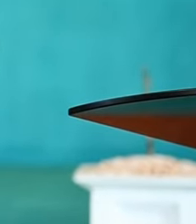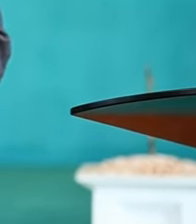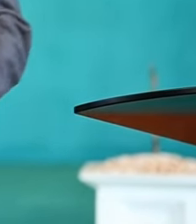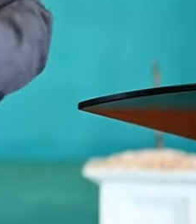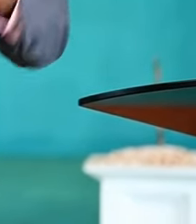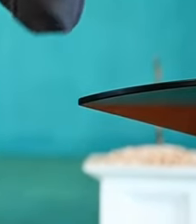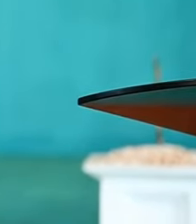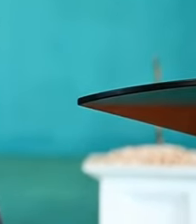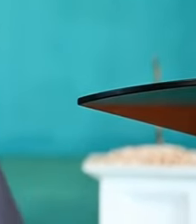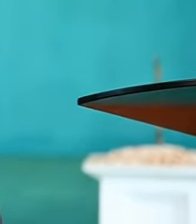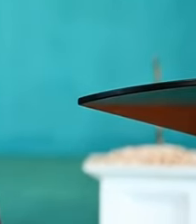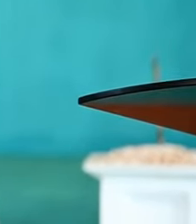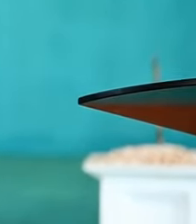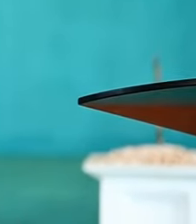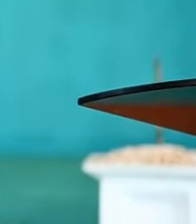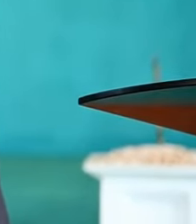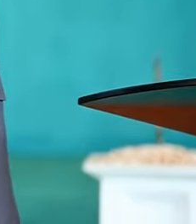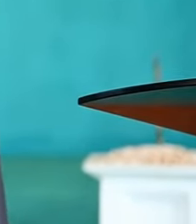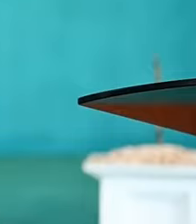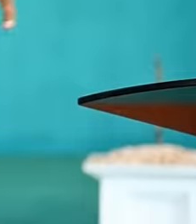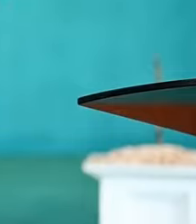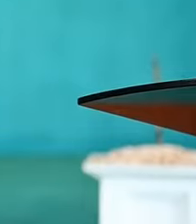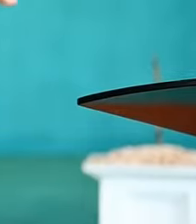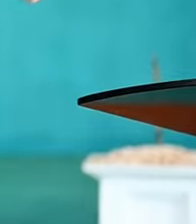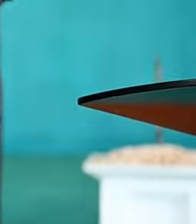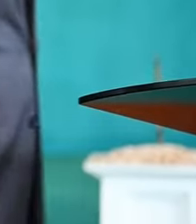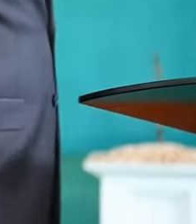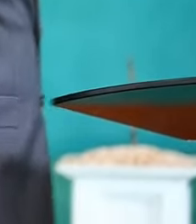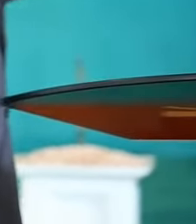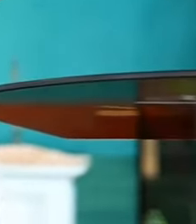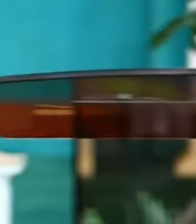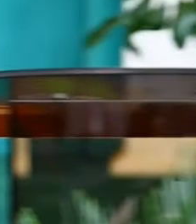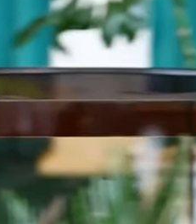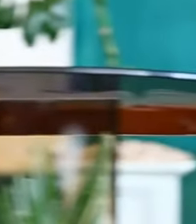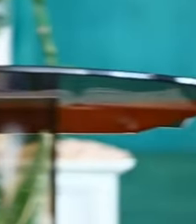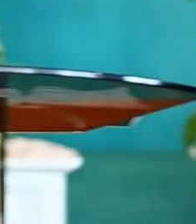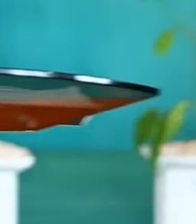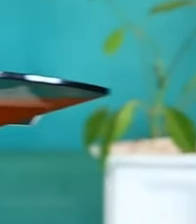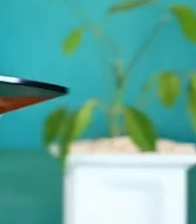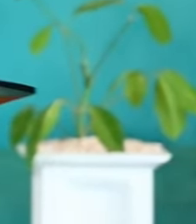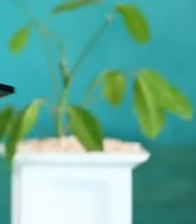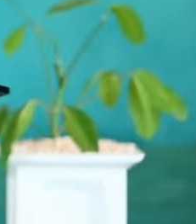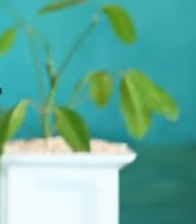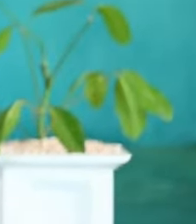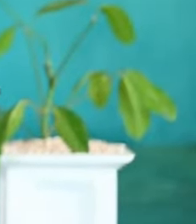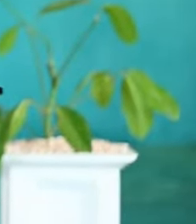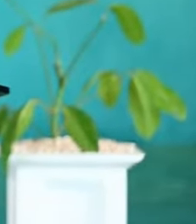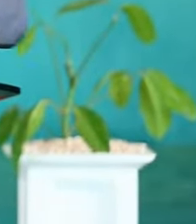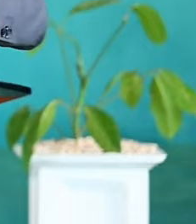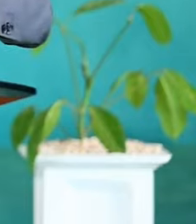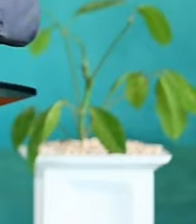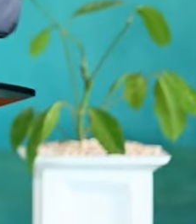a product of God walking upon our heart and giving us a true,